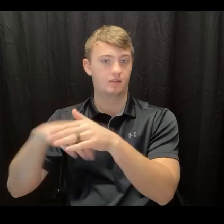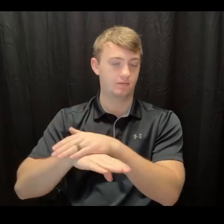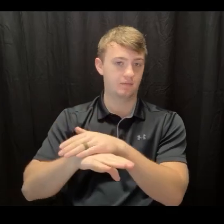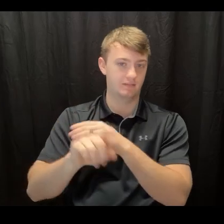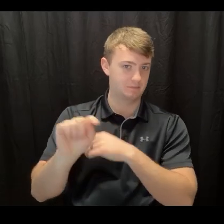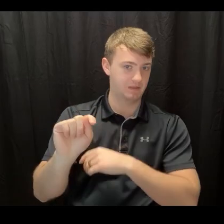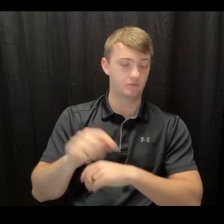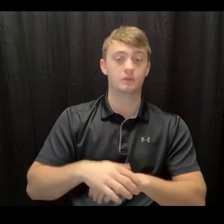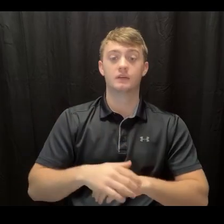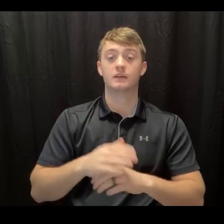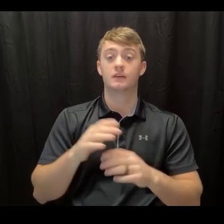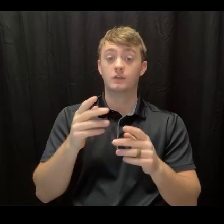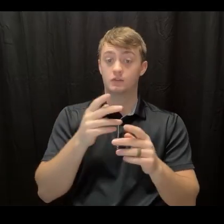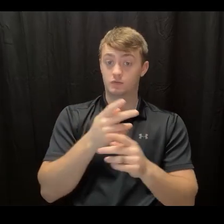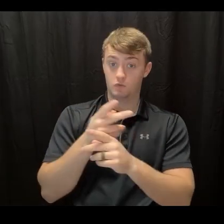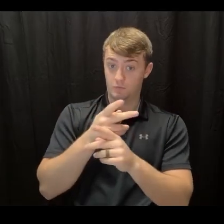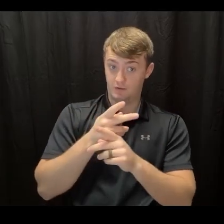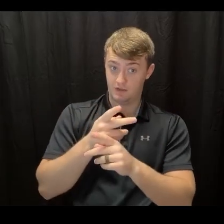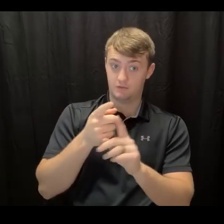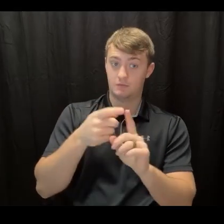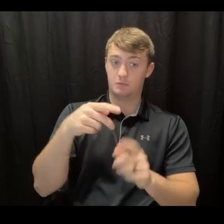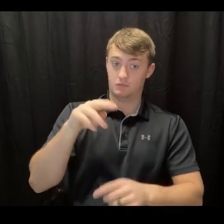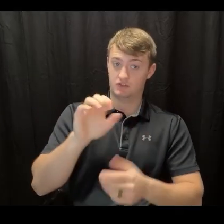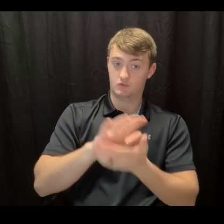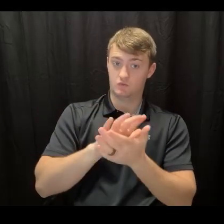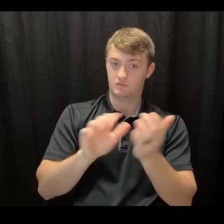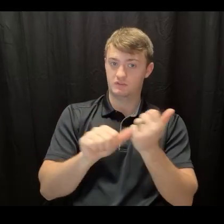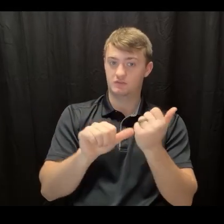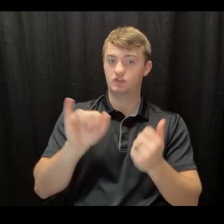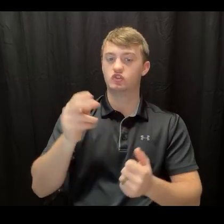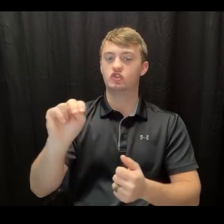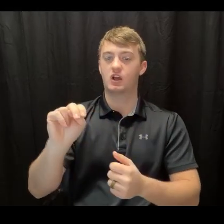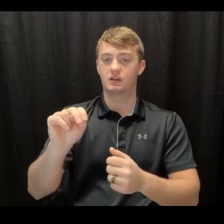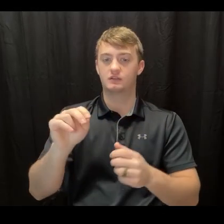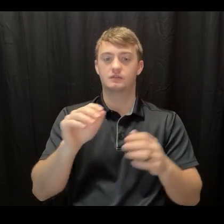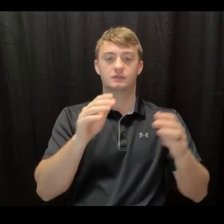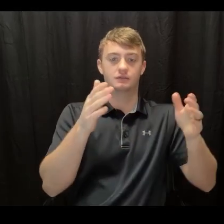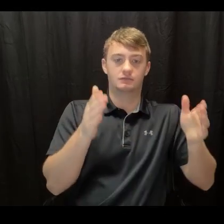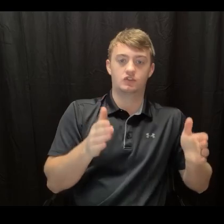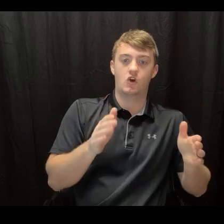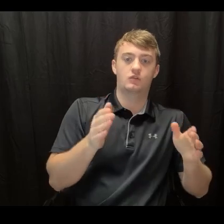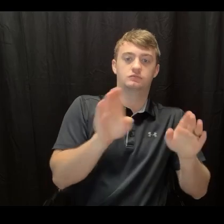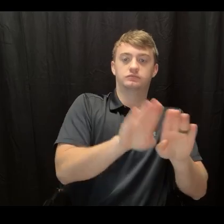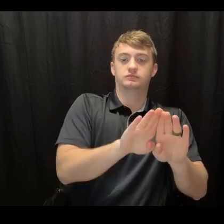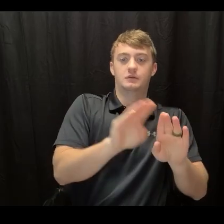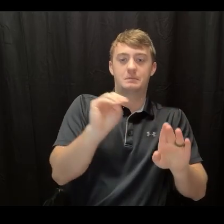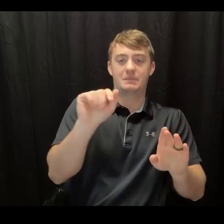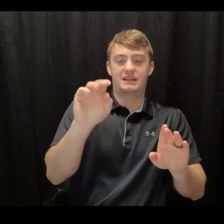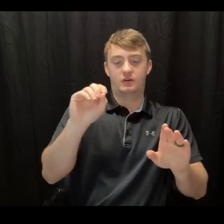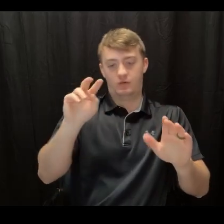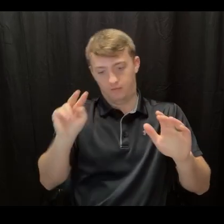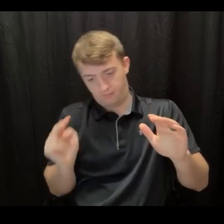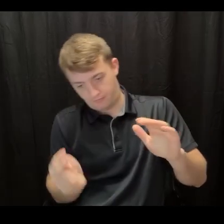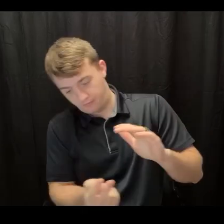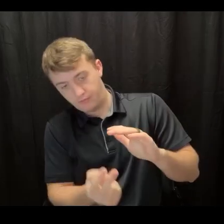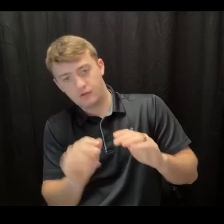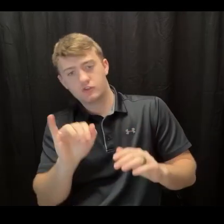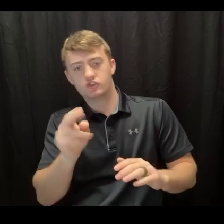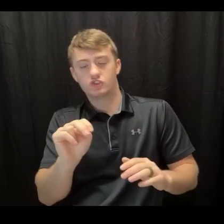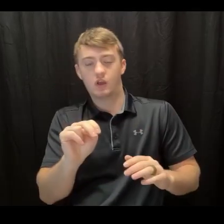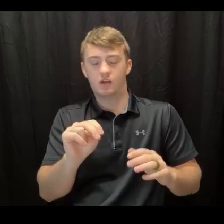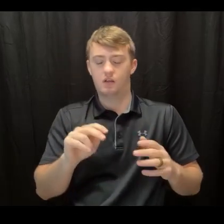playground. Supervised by the preschool assistant, John was in the stall with the door closed, and Mateo peeked under the stall. John